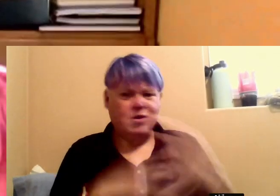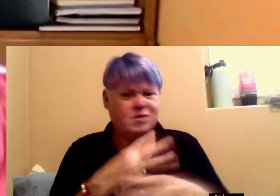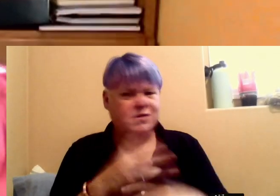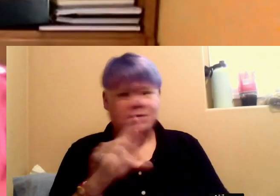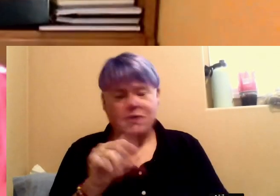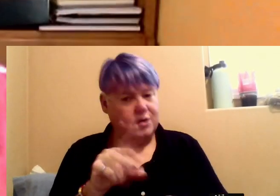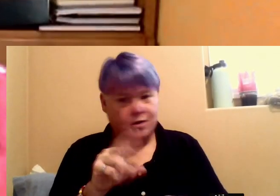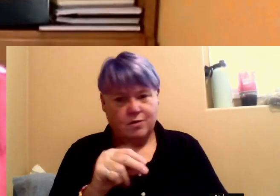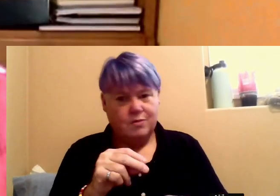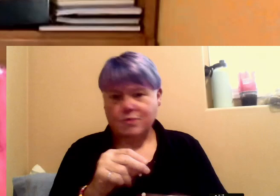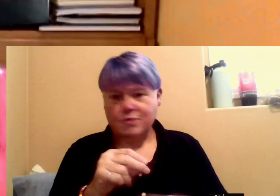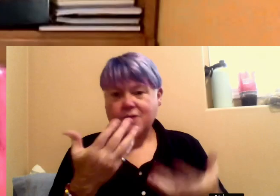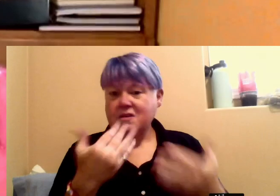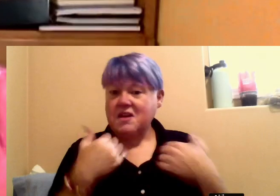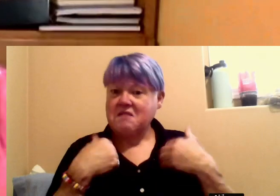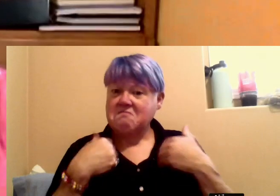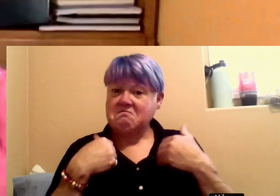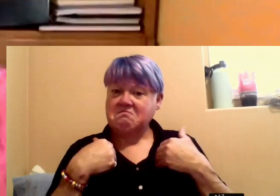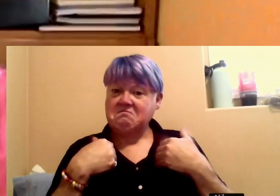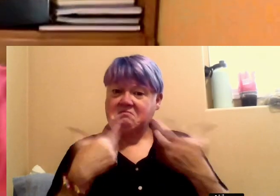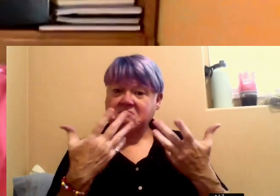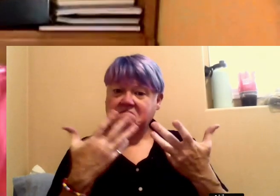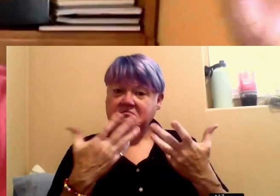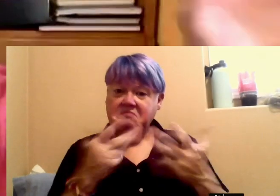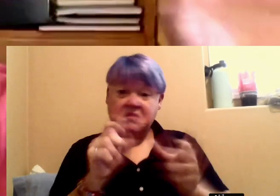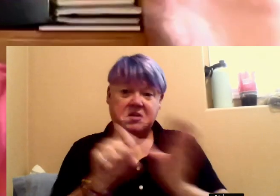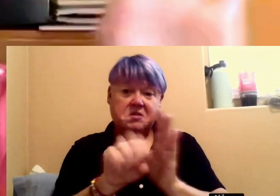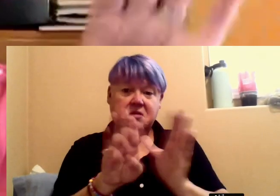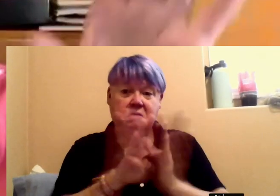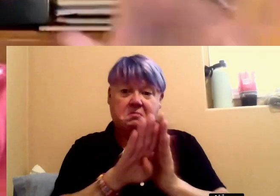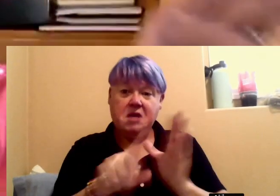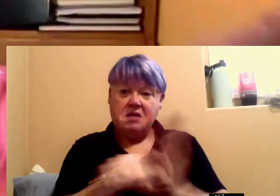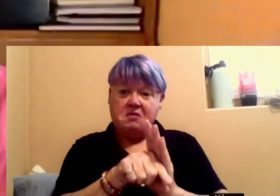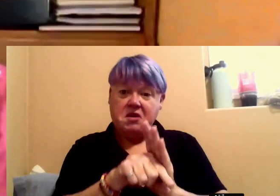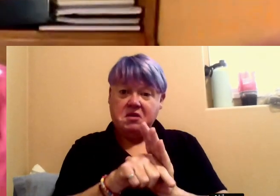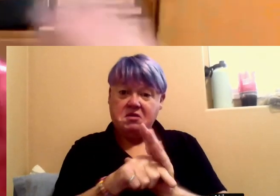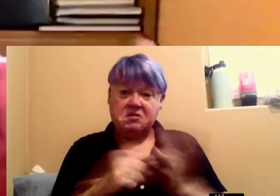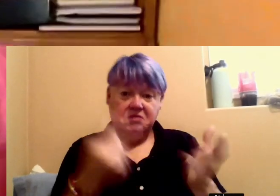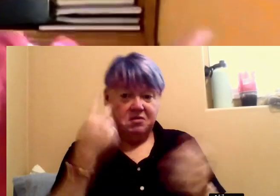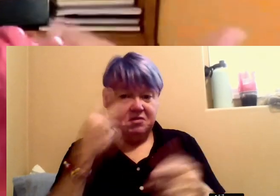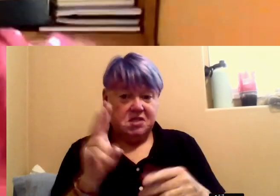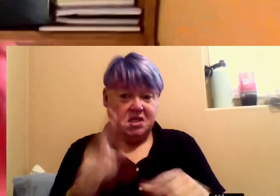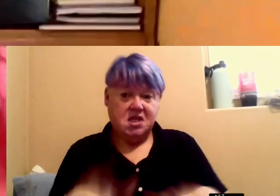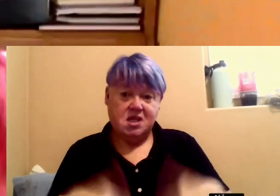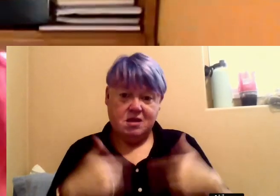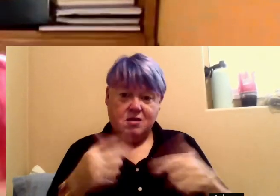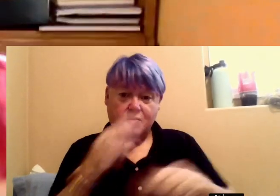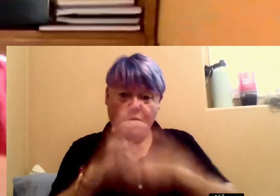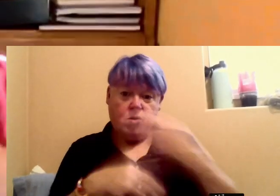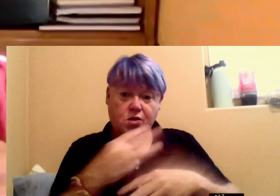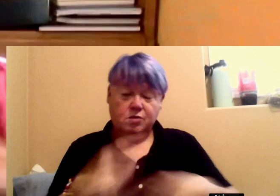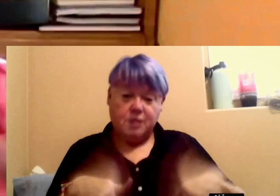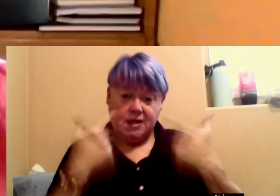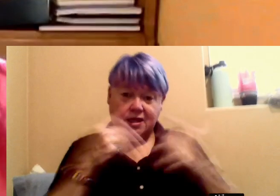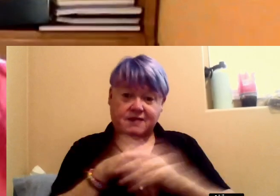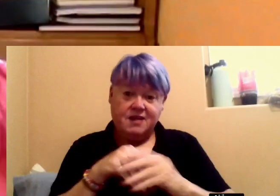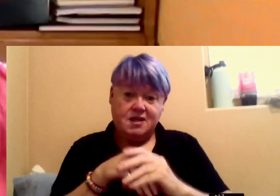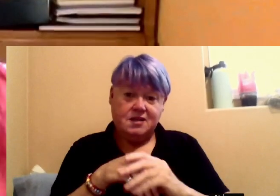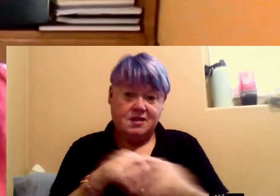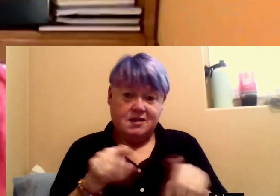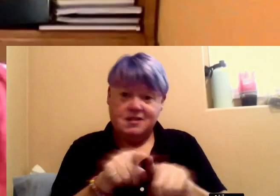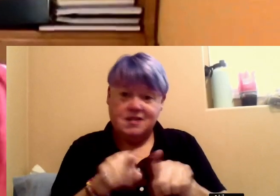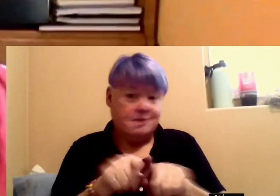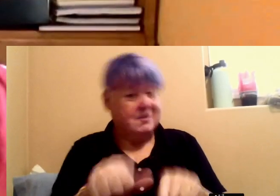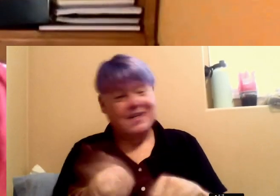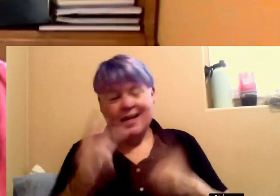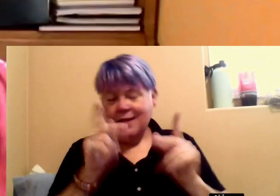have agency, who happen to be of this background, who relate to the world that they live in from that background, just like any person walking